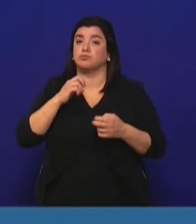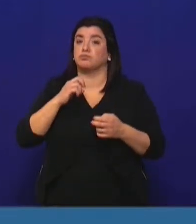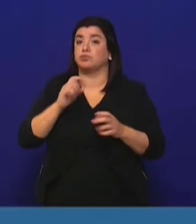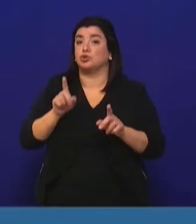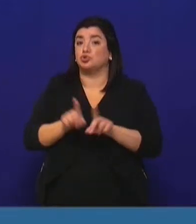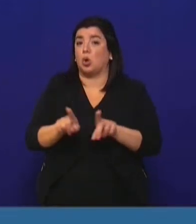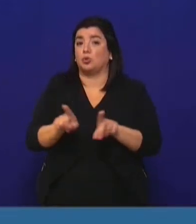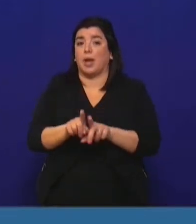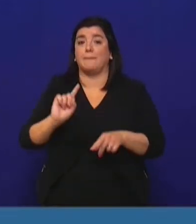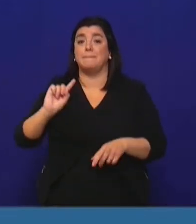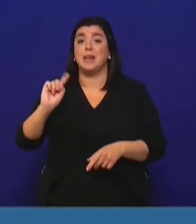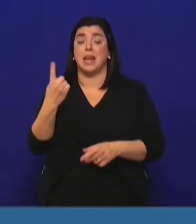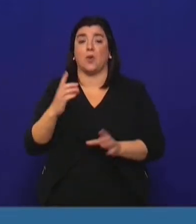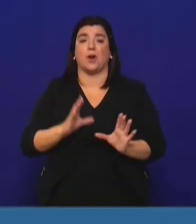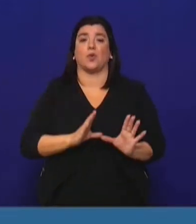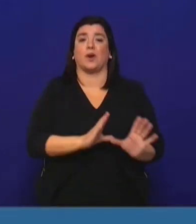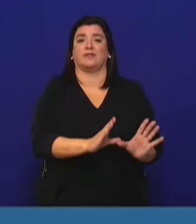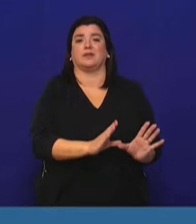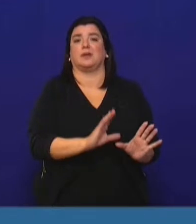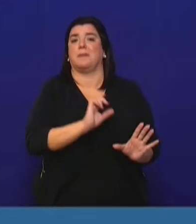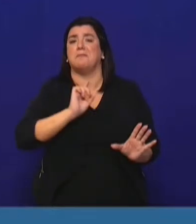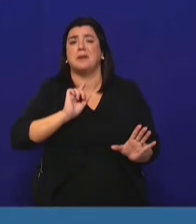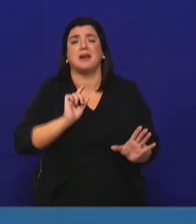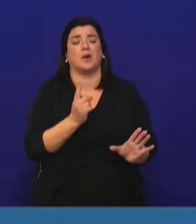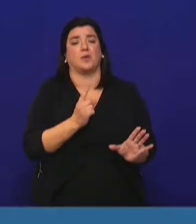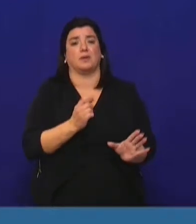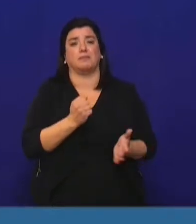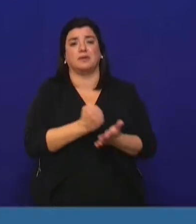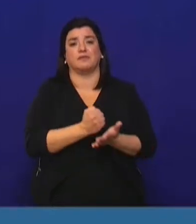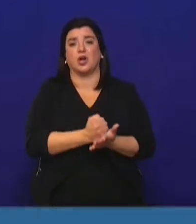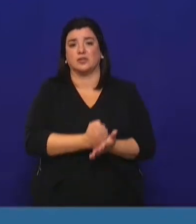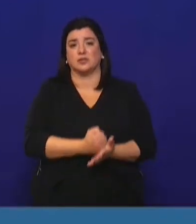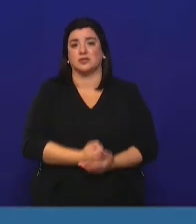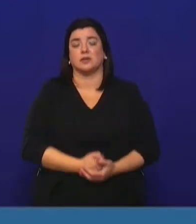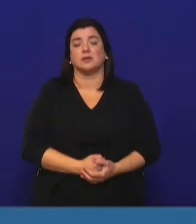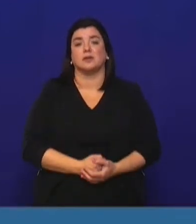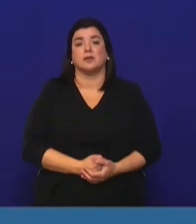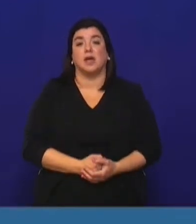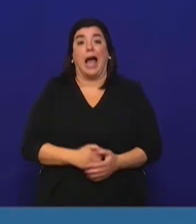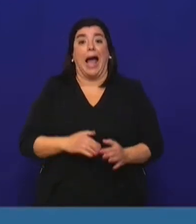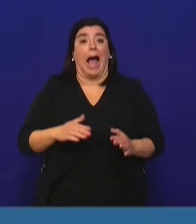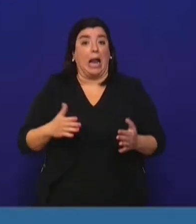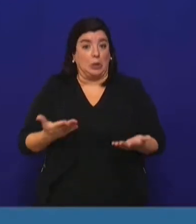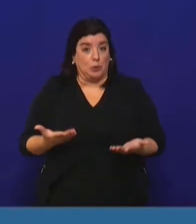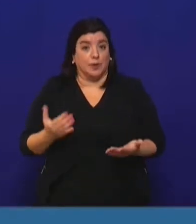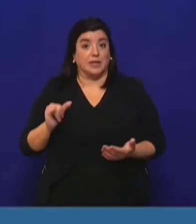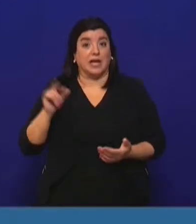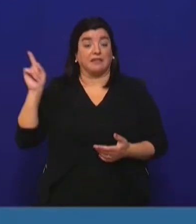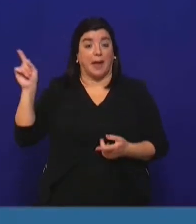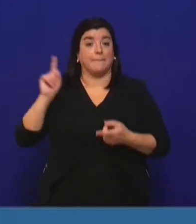ħajjidħol mill-ewwel ġa kwarantina. U allura hemmhekk jekk kien inserta dal-persuna kien pożittiv hemmhekk ma jkunx qiegħed